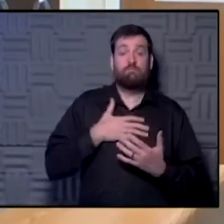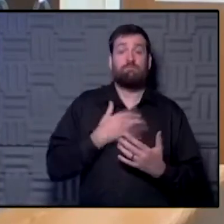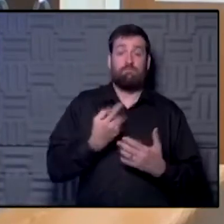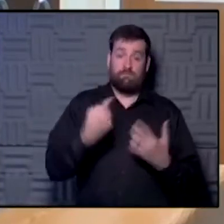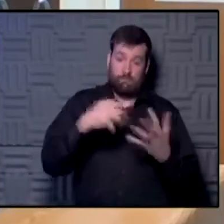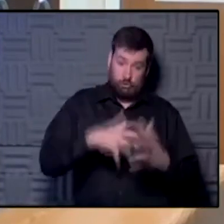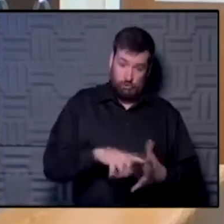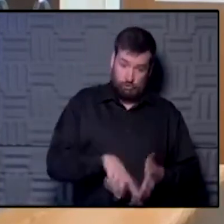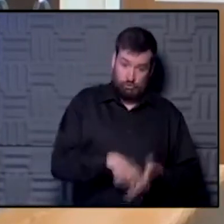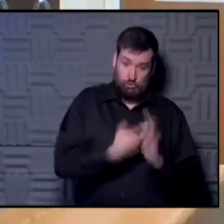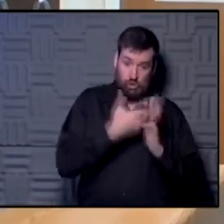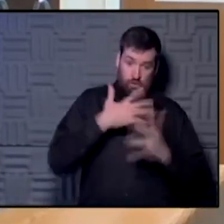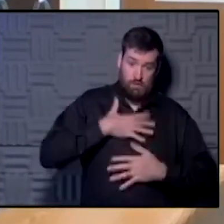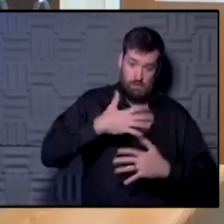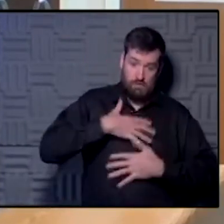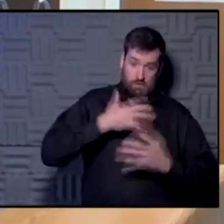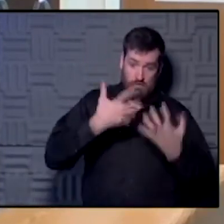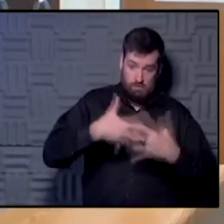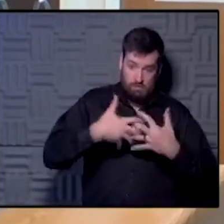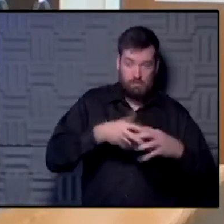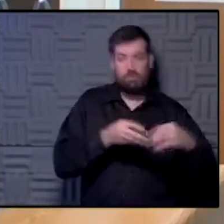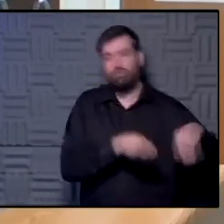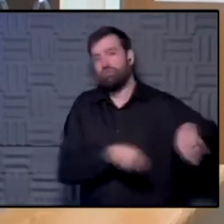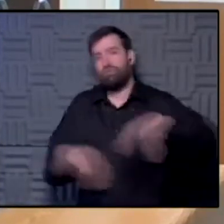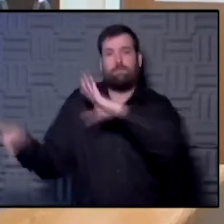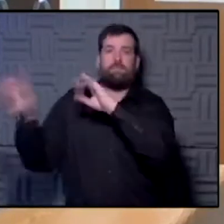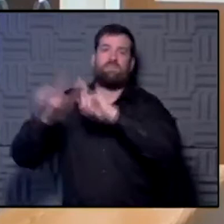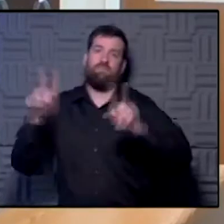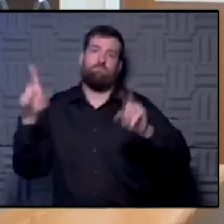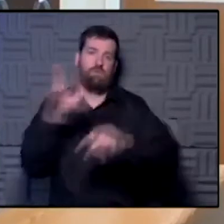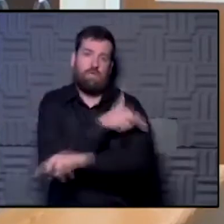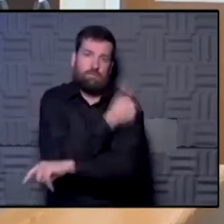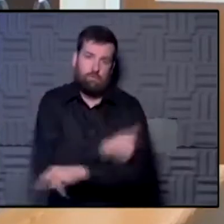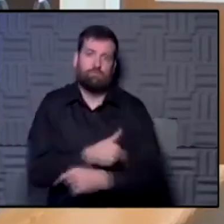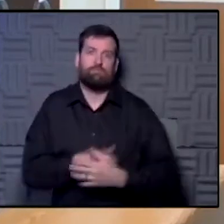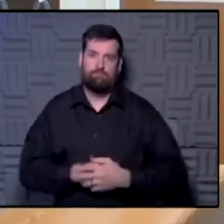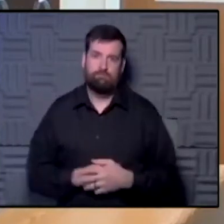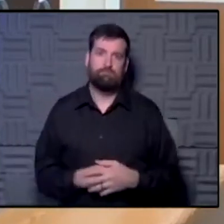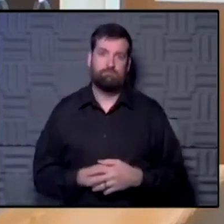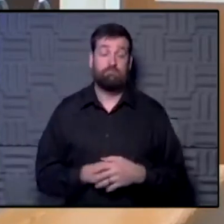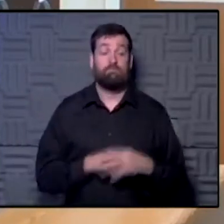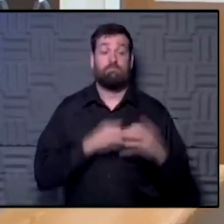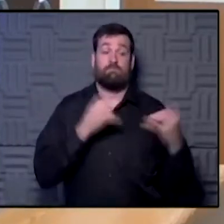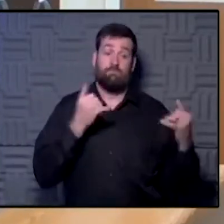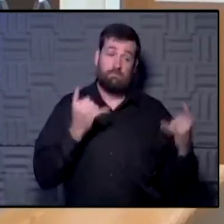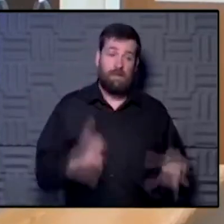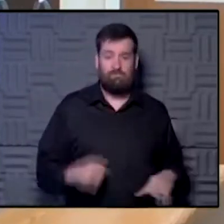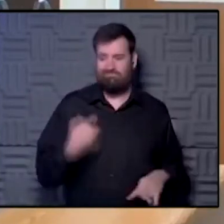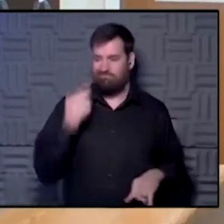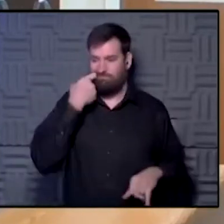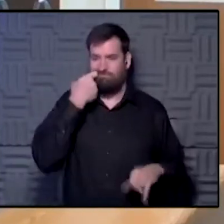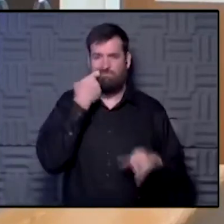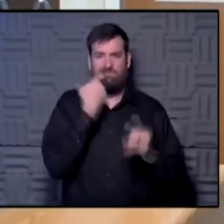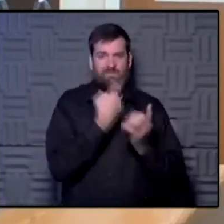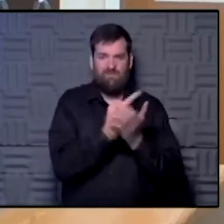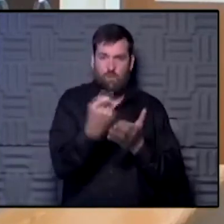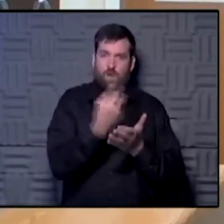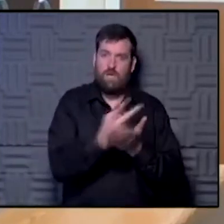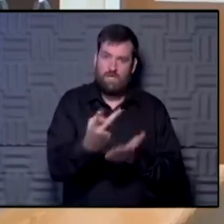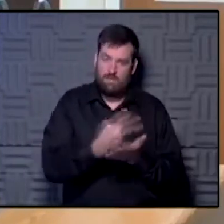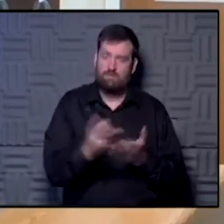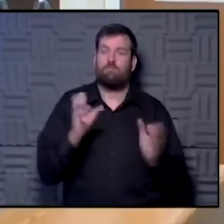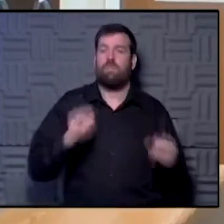needed remdesivir, they got it because we shipped them to another facility. But the last few weeks, we've been able to provide it